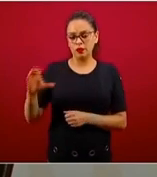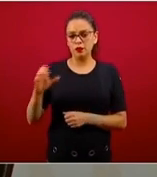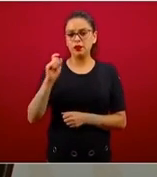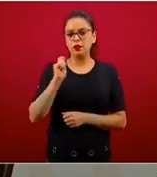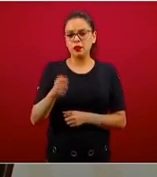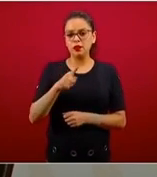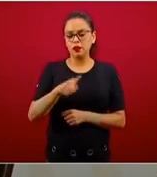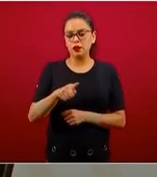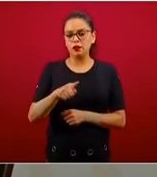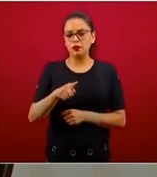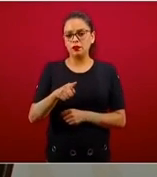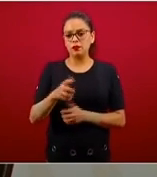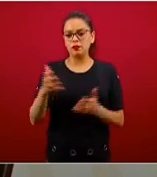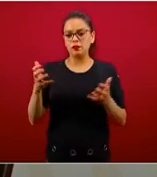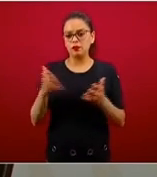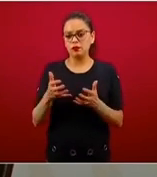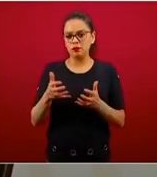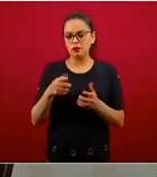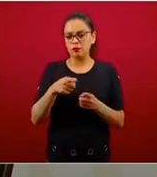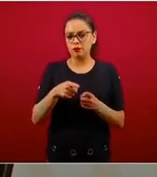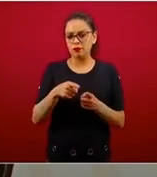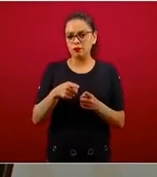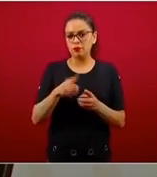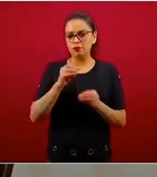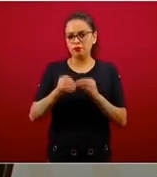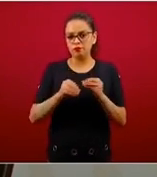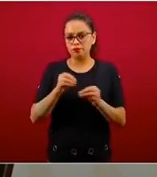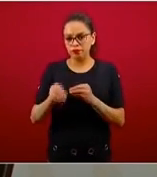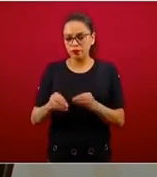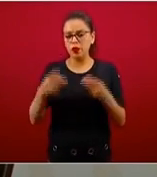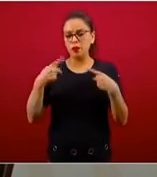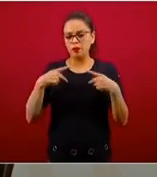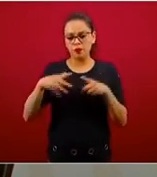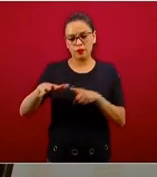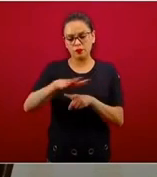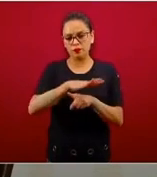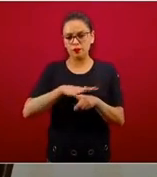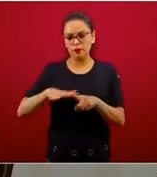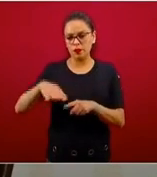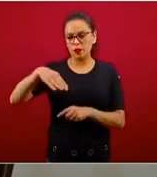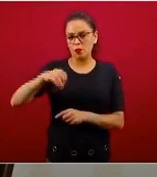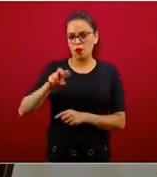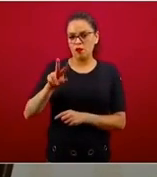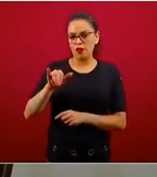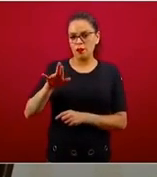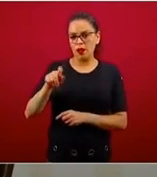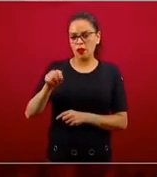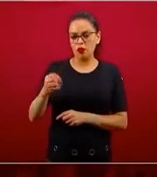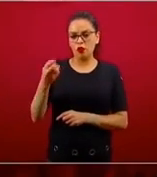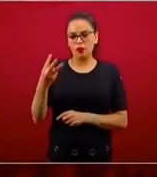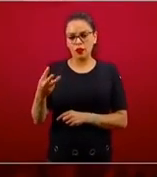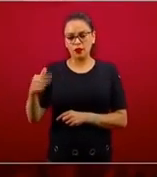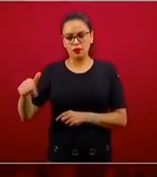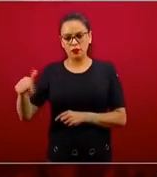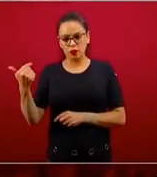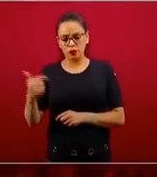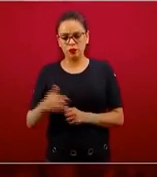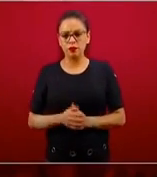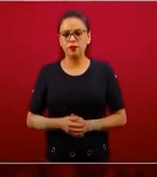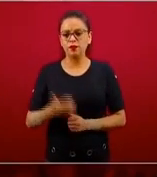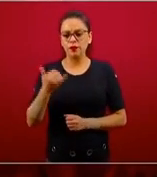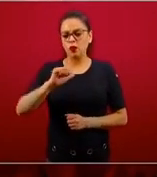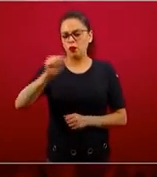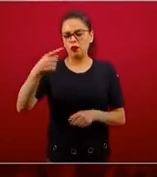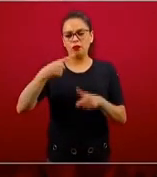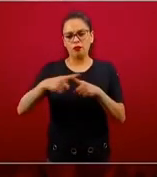society. de We need people Movimiento to be organized. 312 We have a movement called y 312 otros and bien